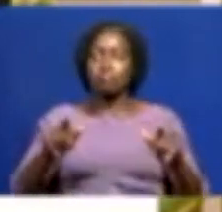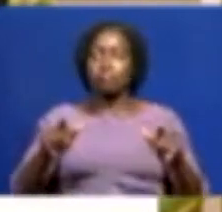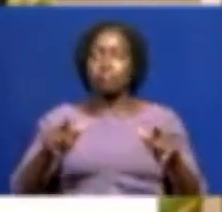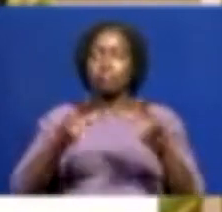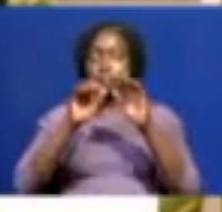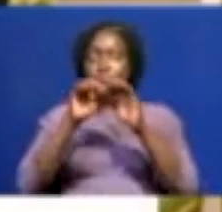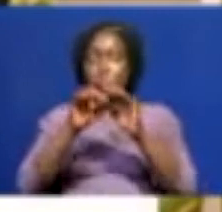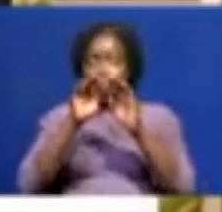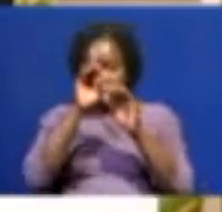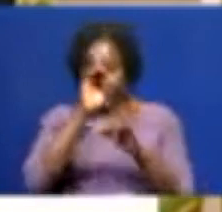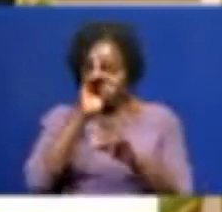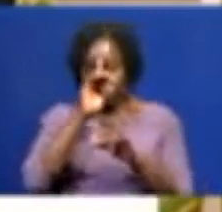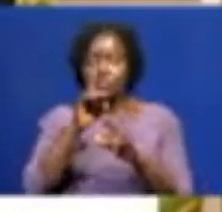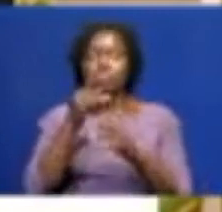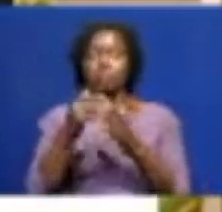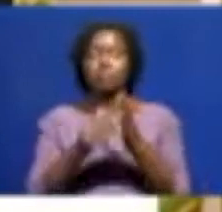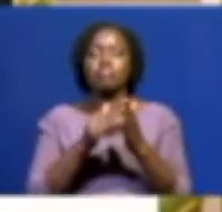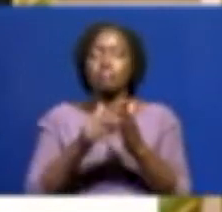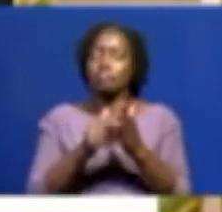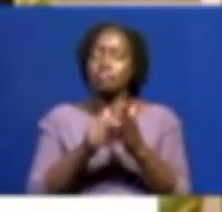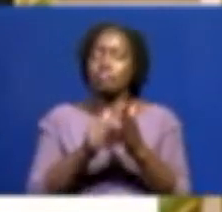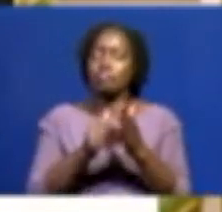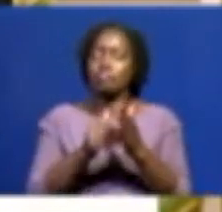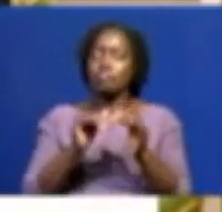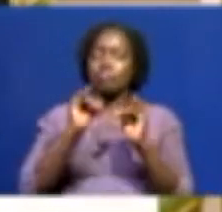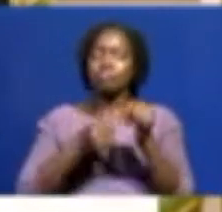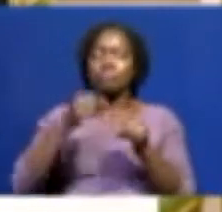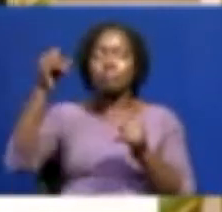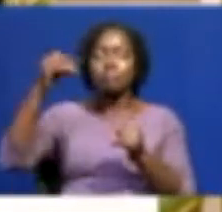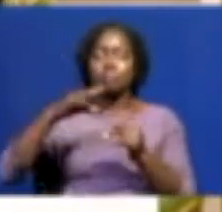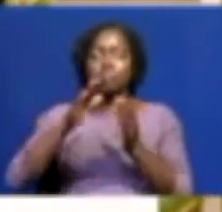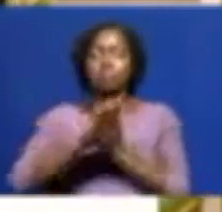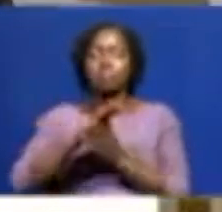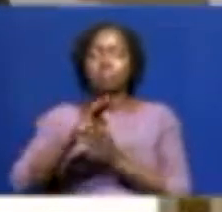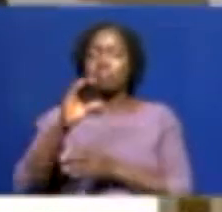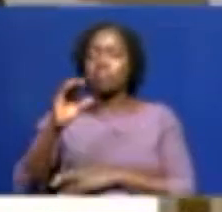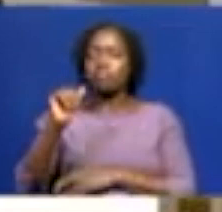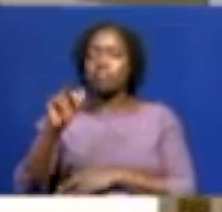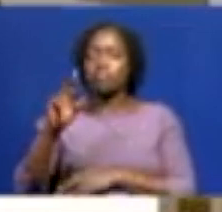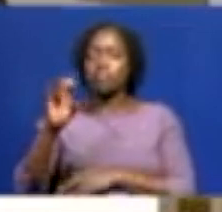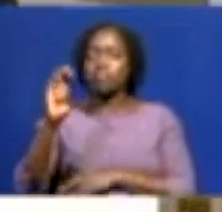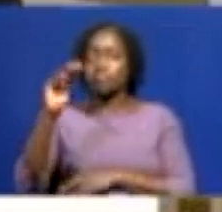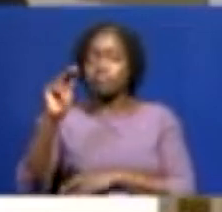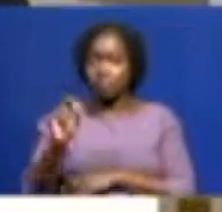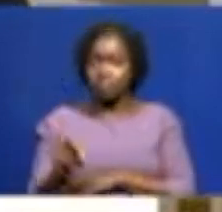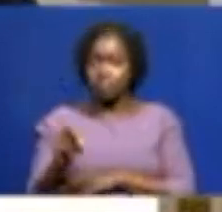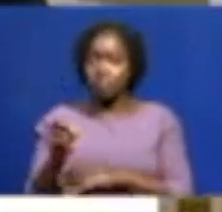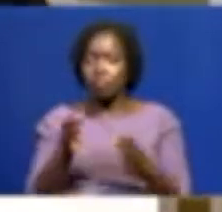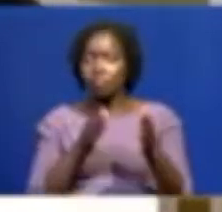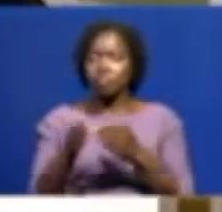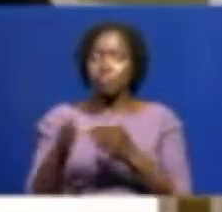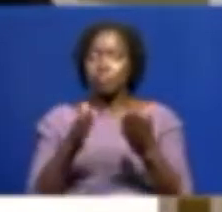critical minerals, its renewable energy potential, as well as the carbon sinks. This is the chance that you have in